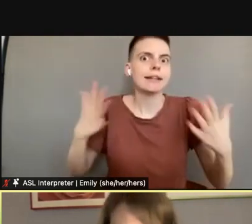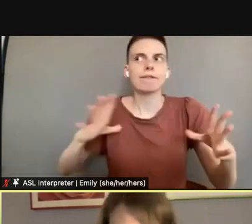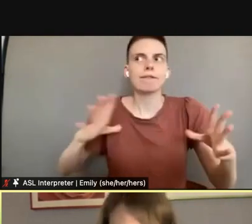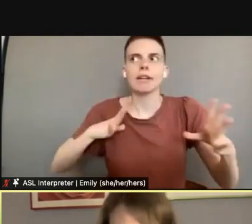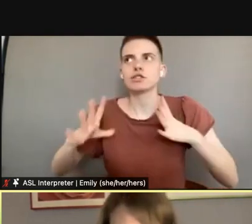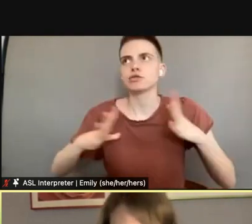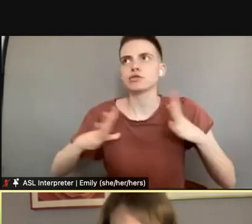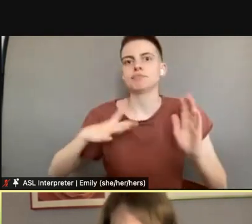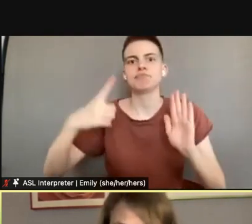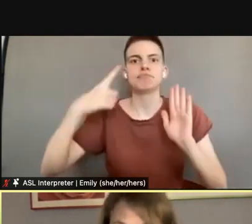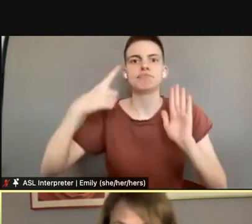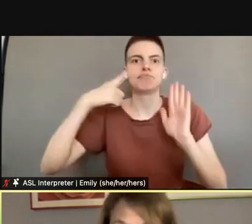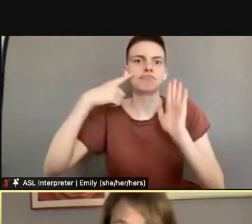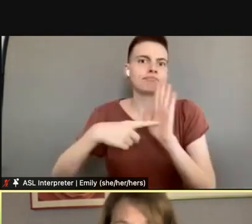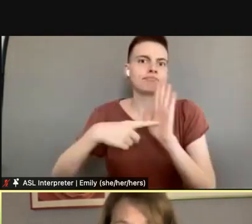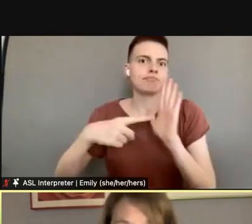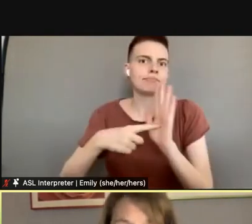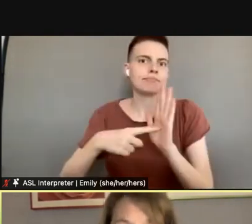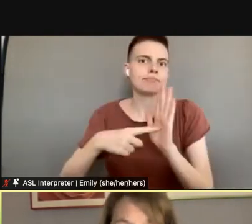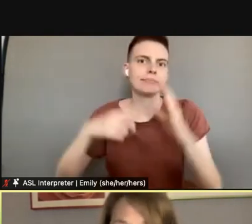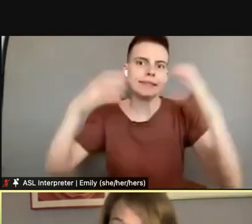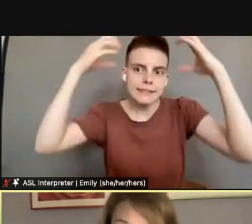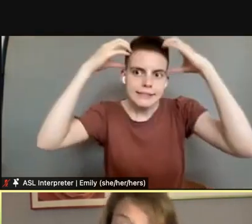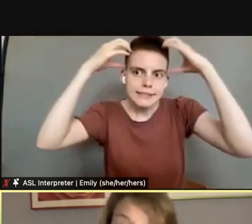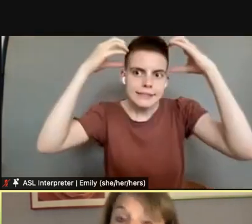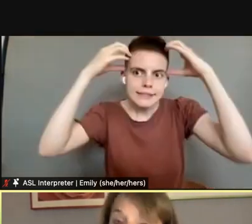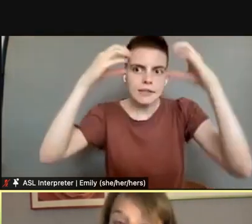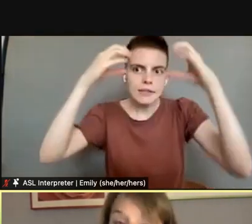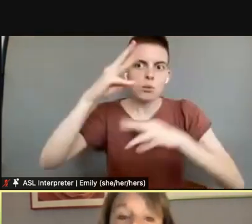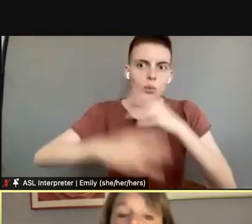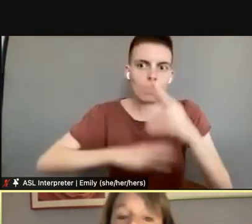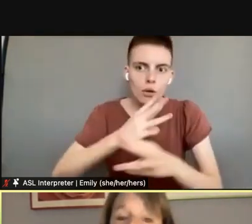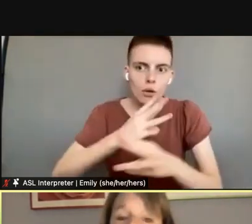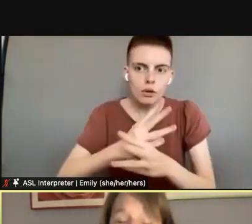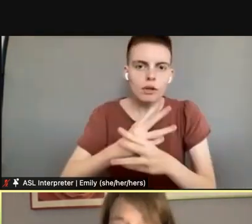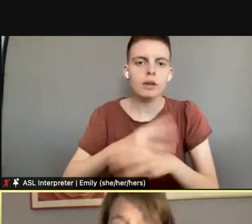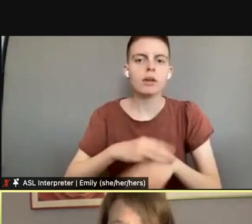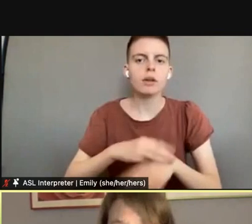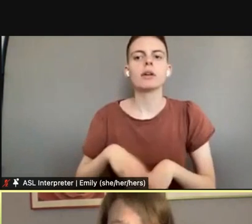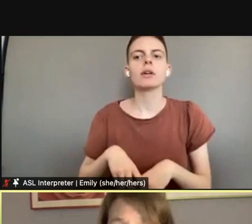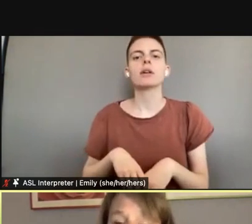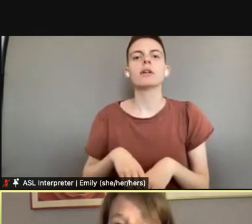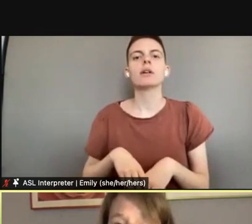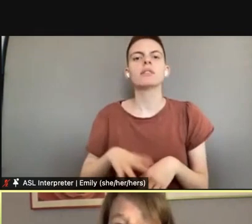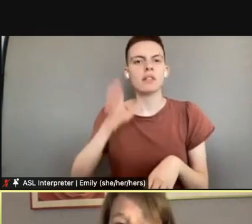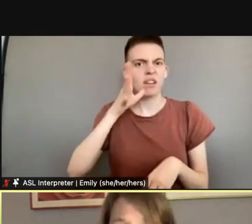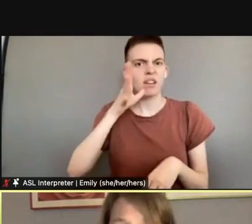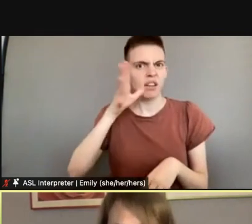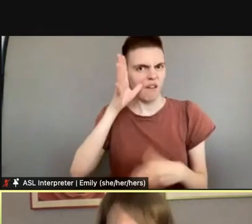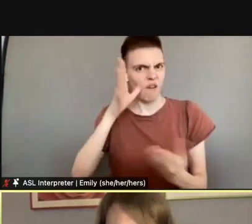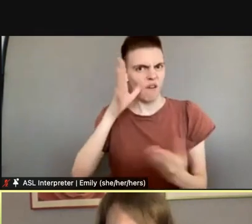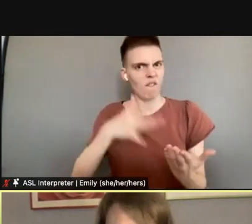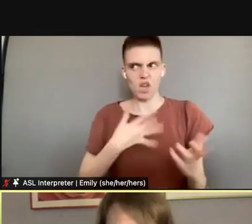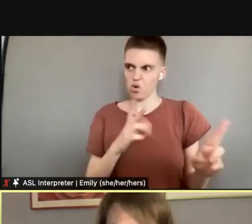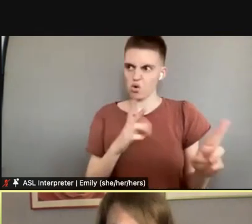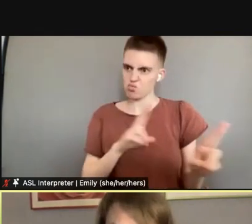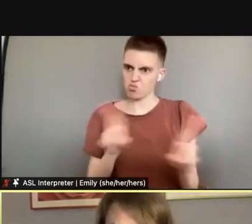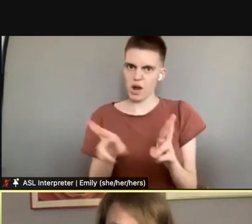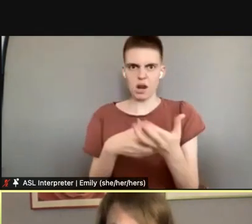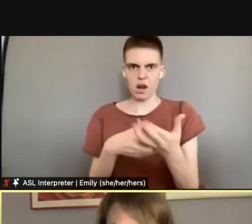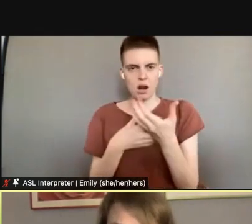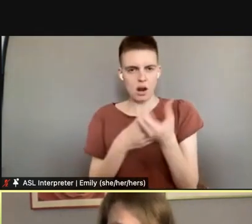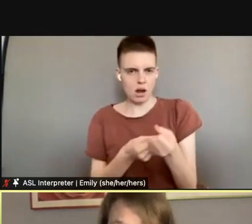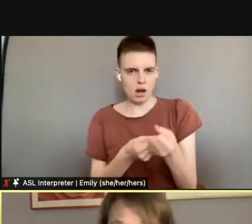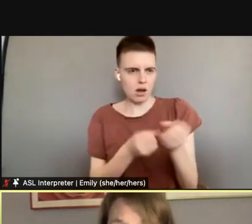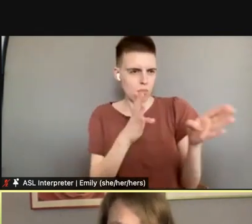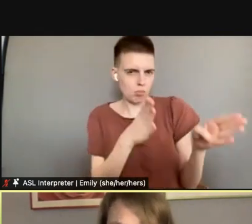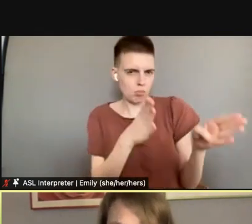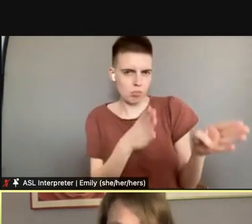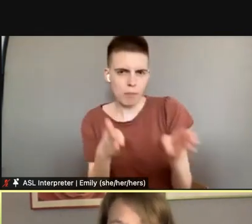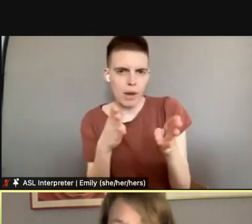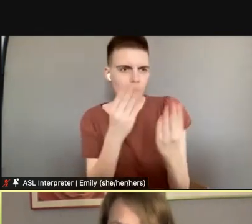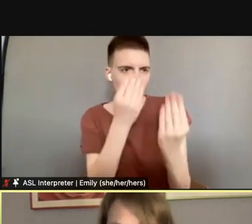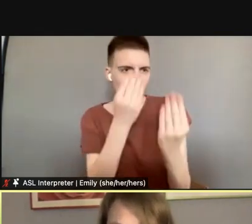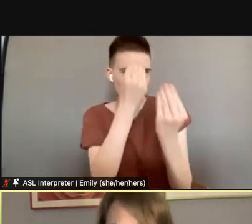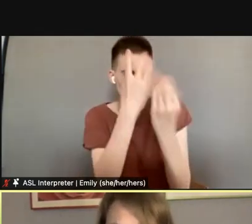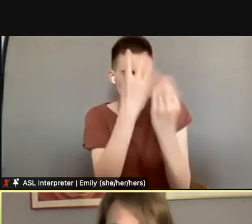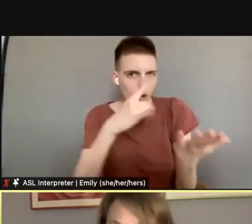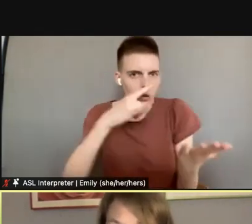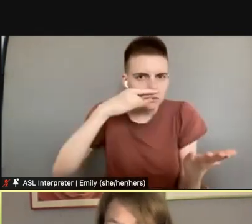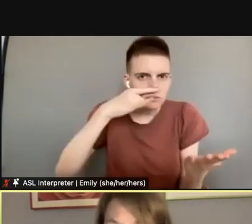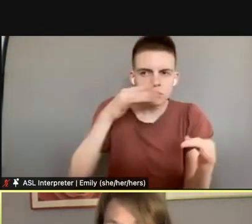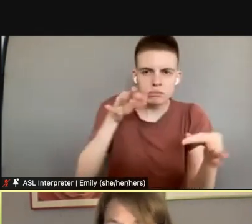World. They come back, they think they've prepared all of their children, especially their child with CVI, for what they're going to